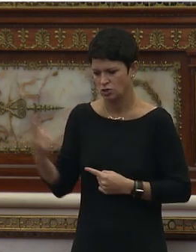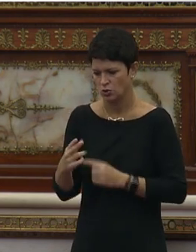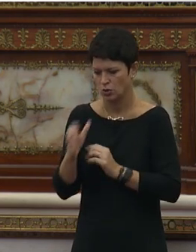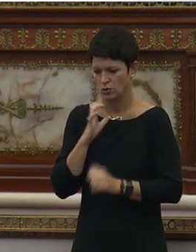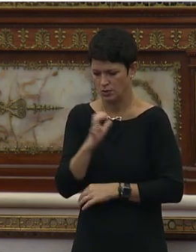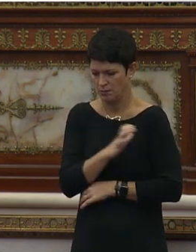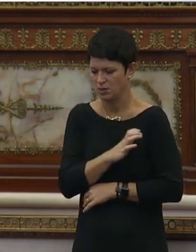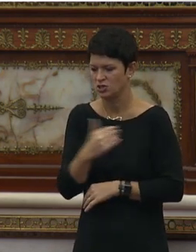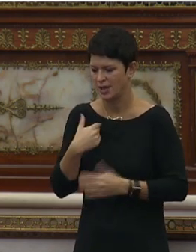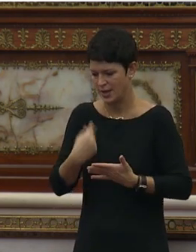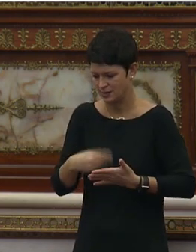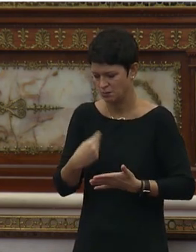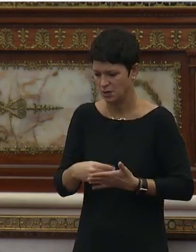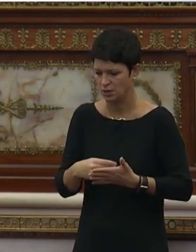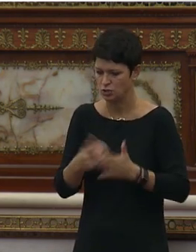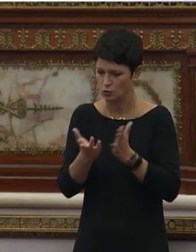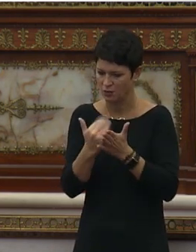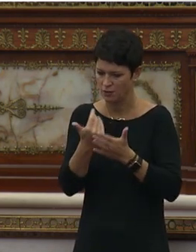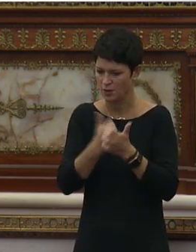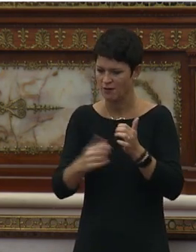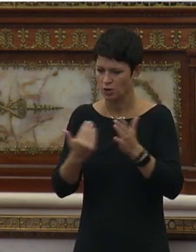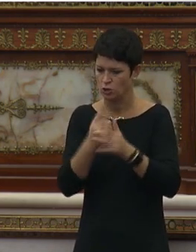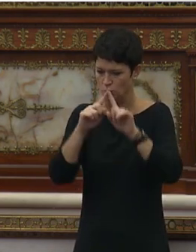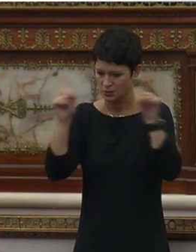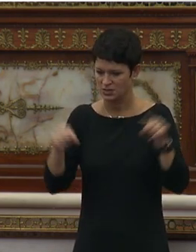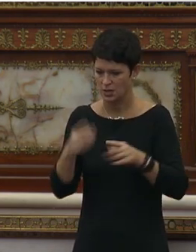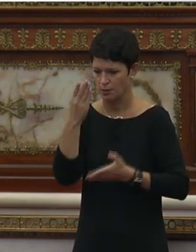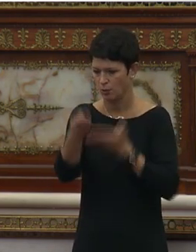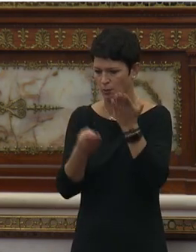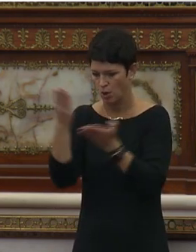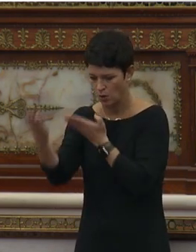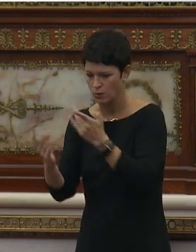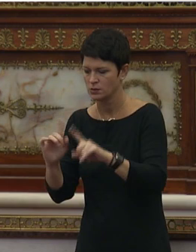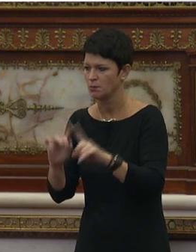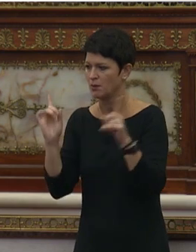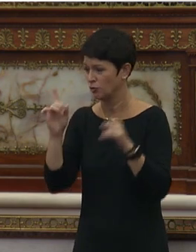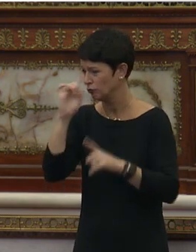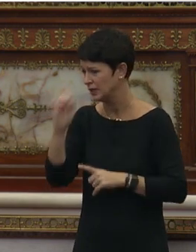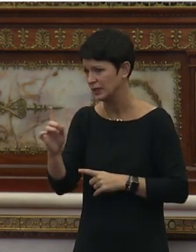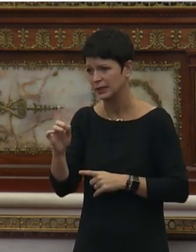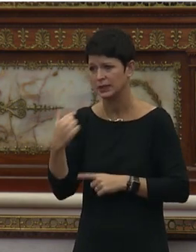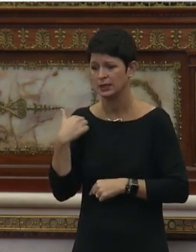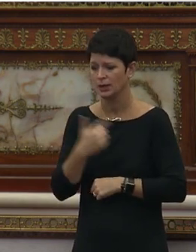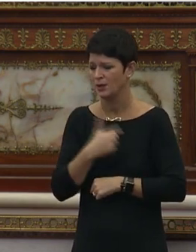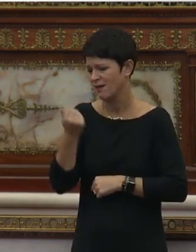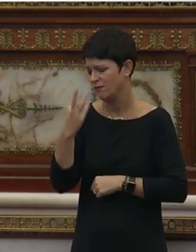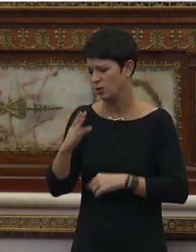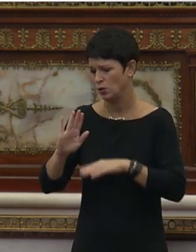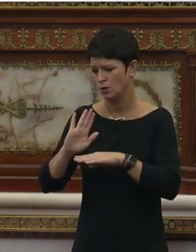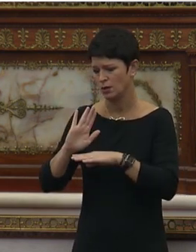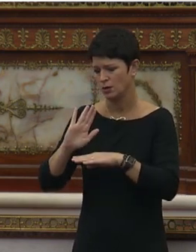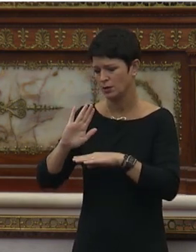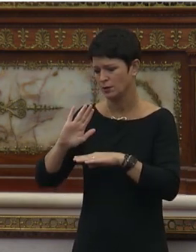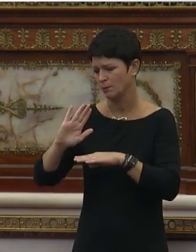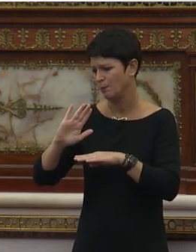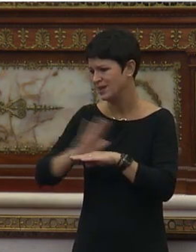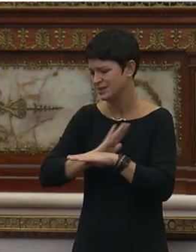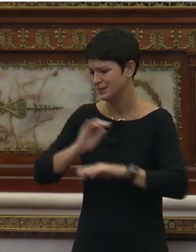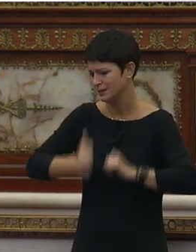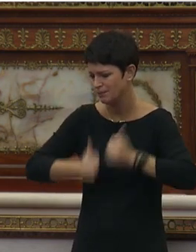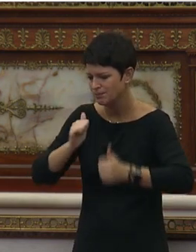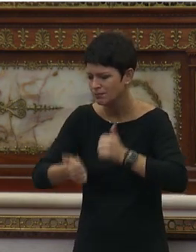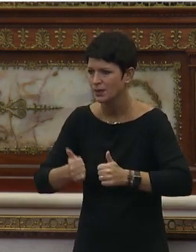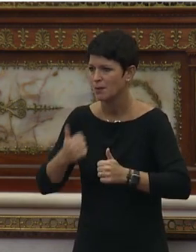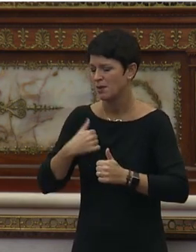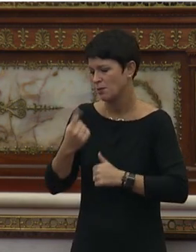commission, to review every new sign proposal. But really, we have very few commercial buildings, and we would expect maybe